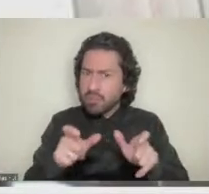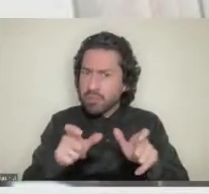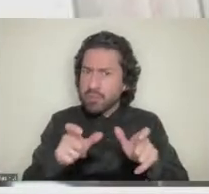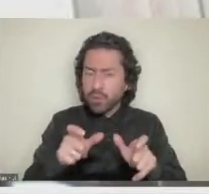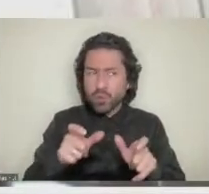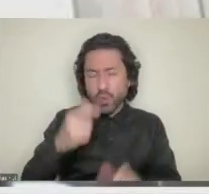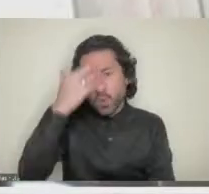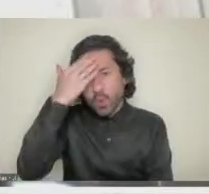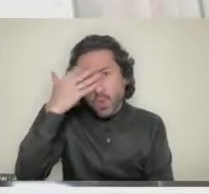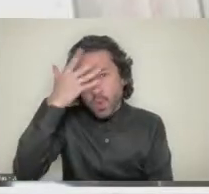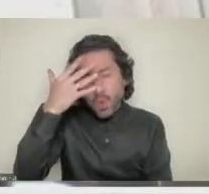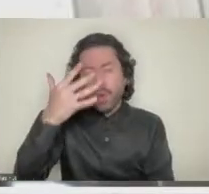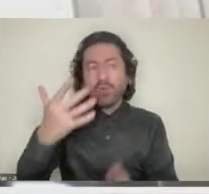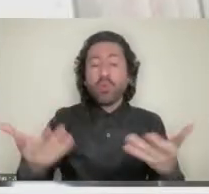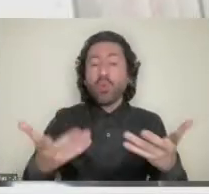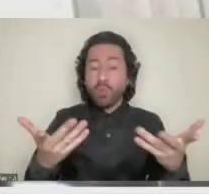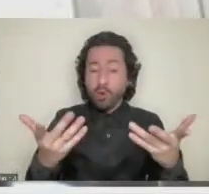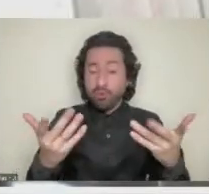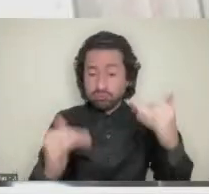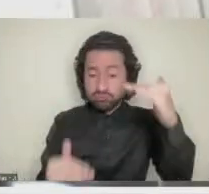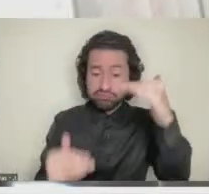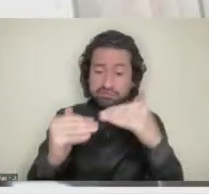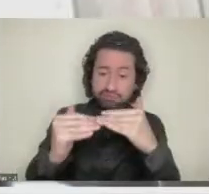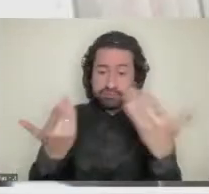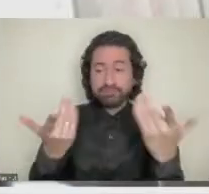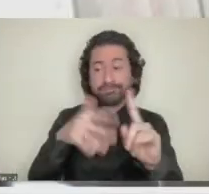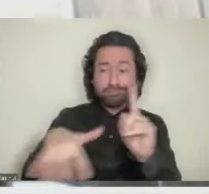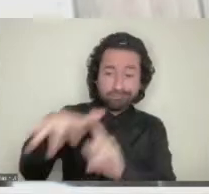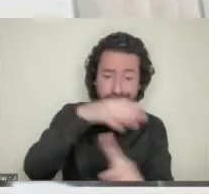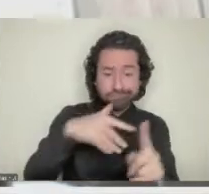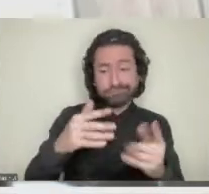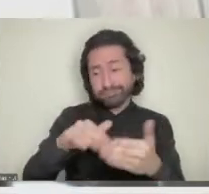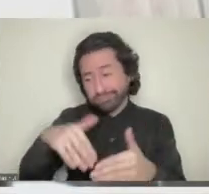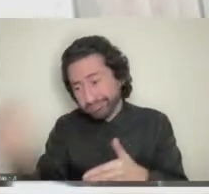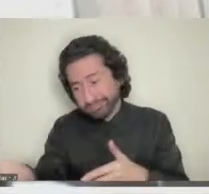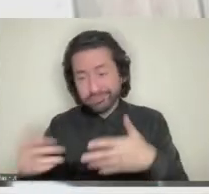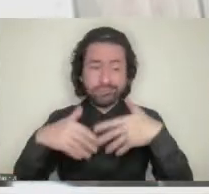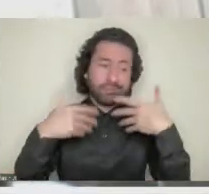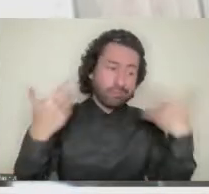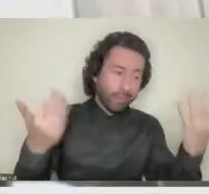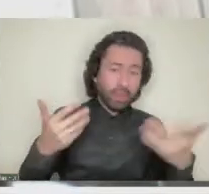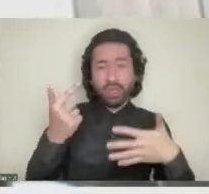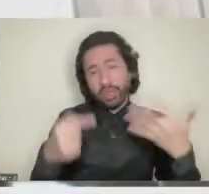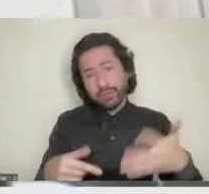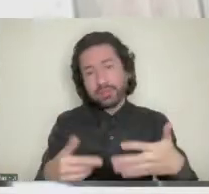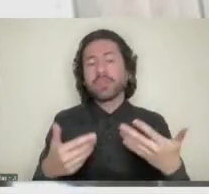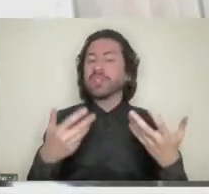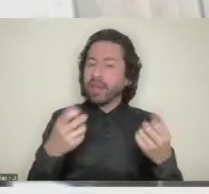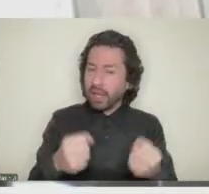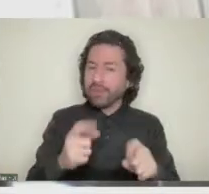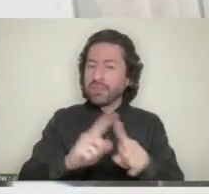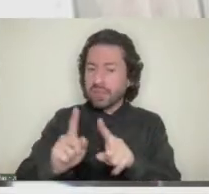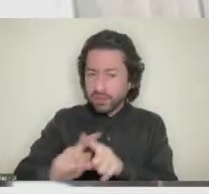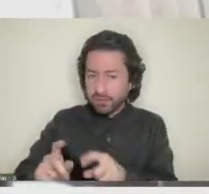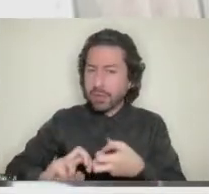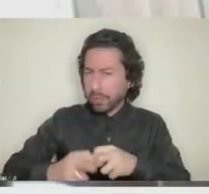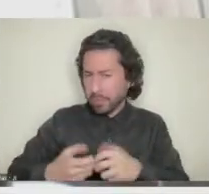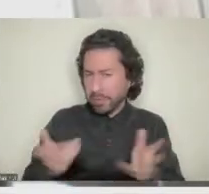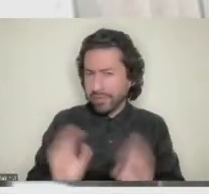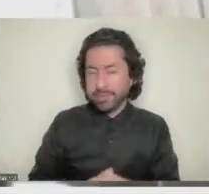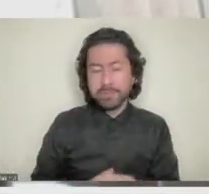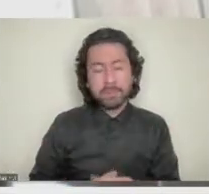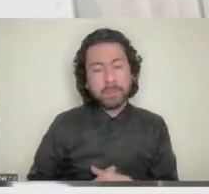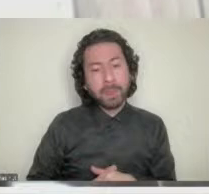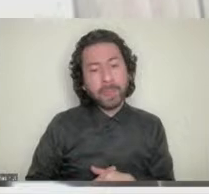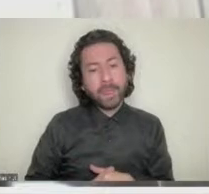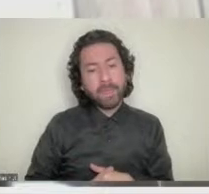Those that implement PISA, they are concerned about inter and intra-school equity.